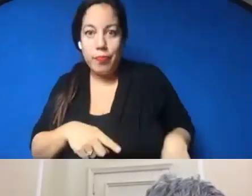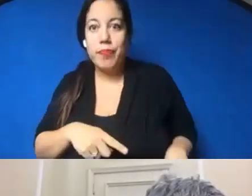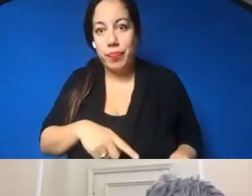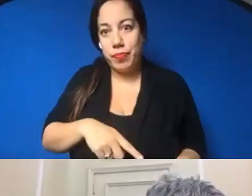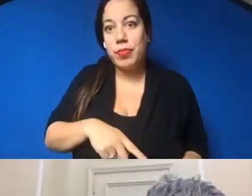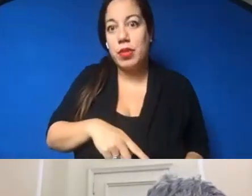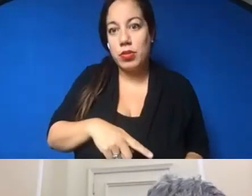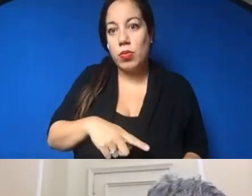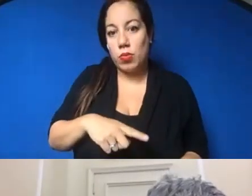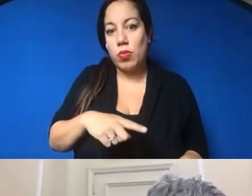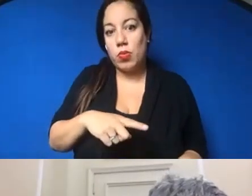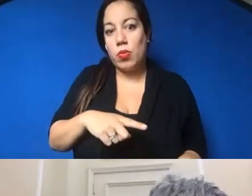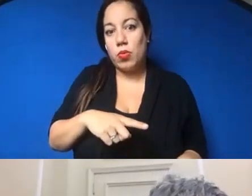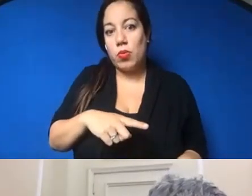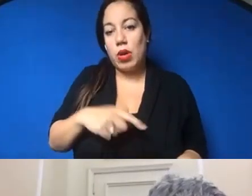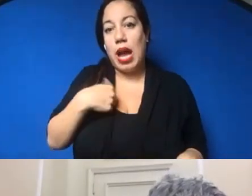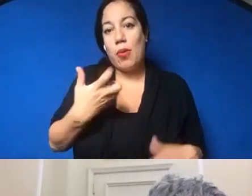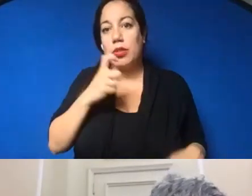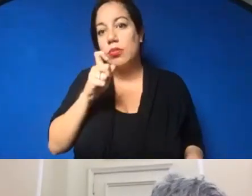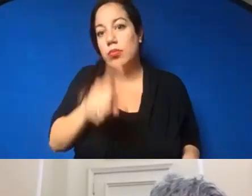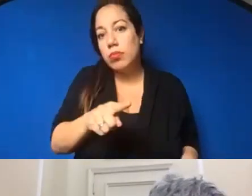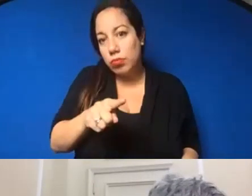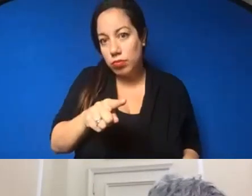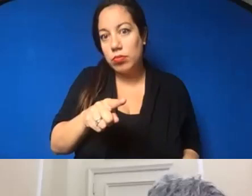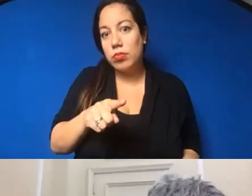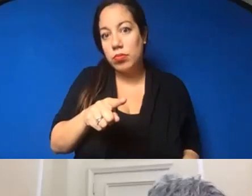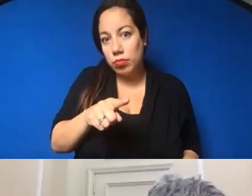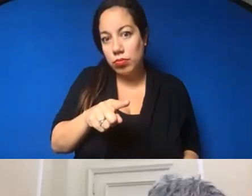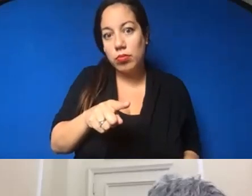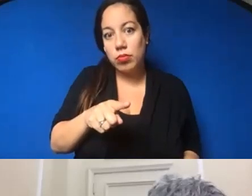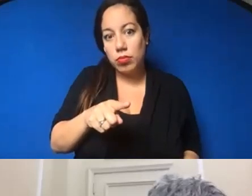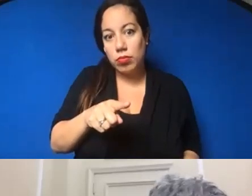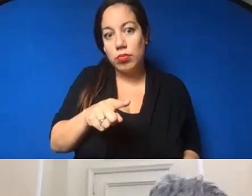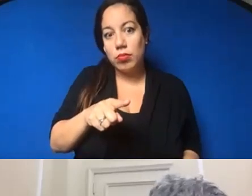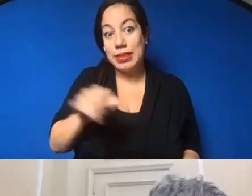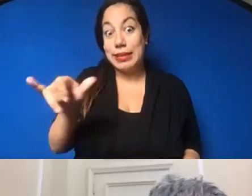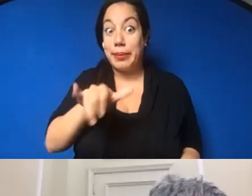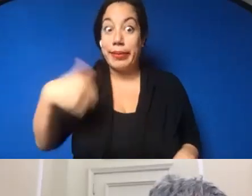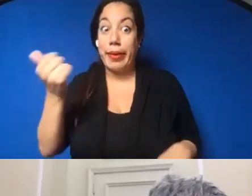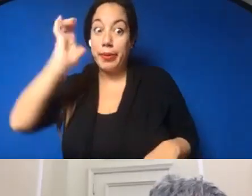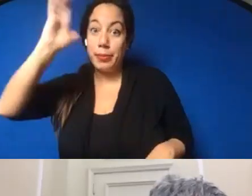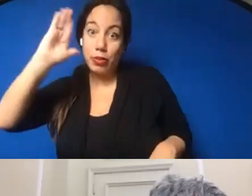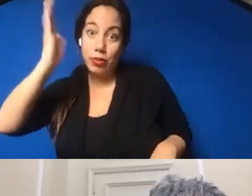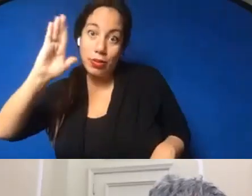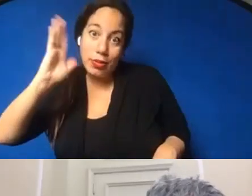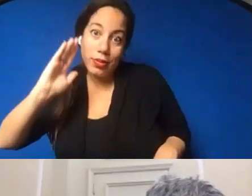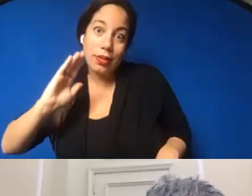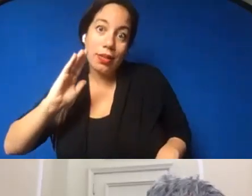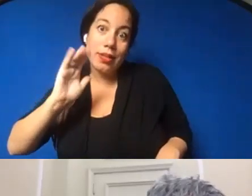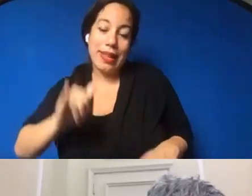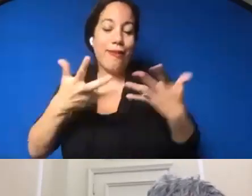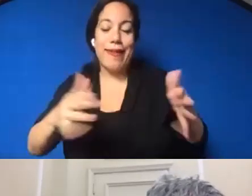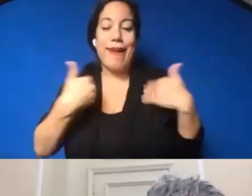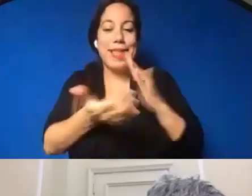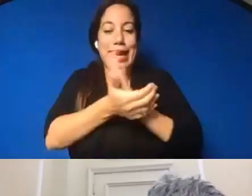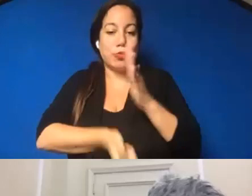Swathi, I wanted to actually direct this question to you because you also, as many of the other speakers pointed out, that the expertise is already there,